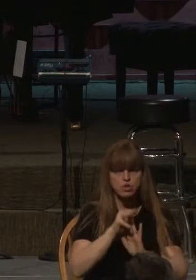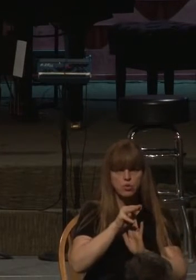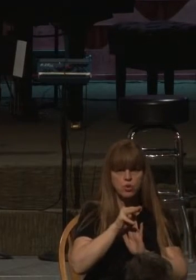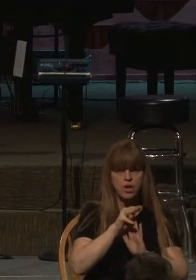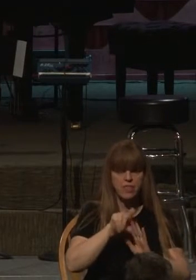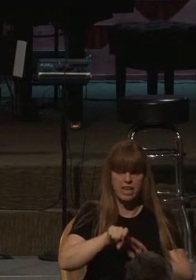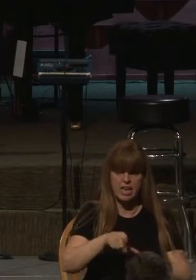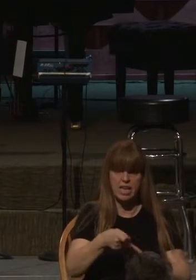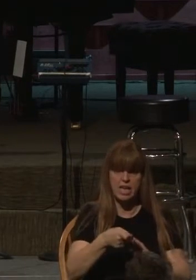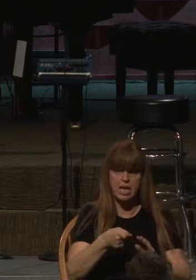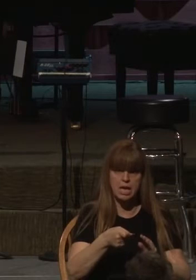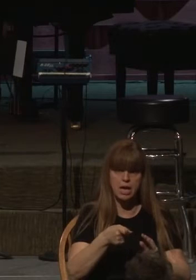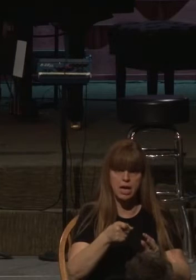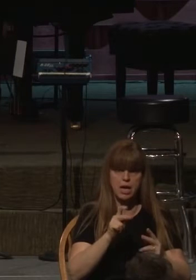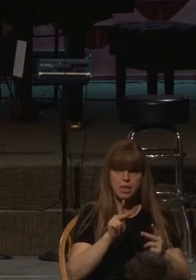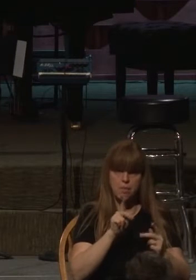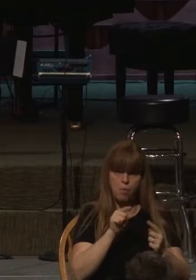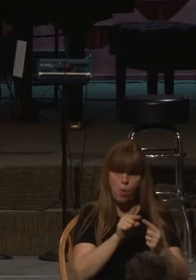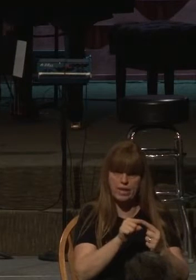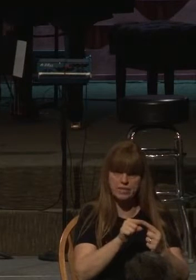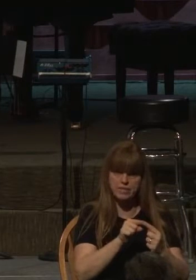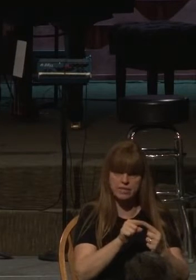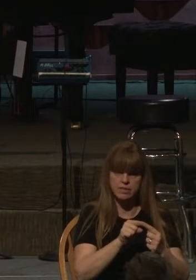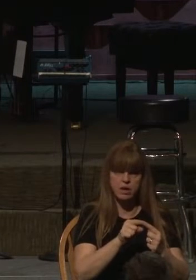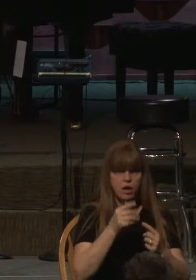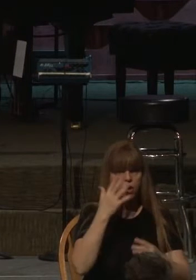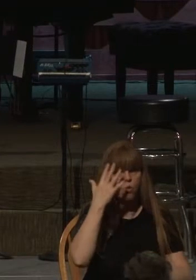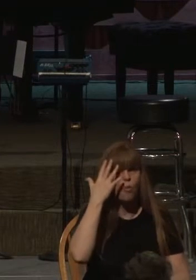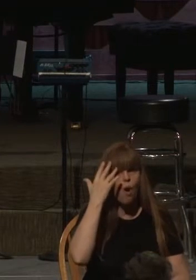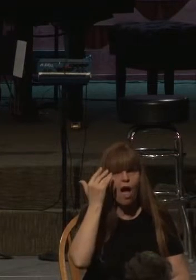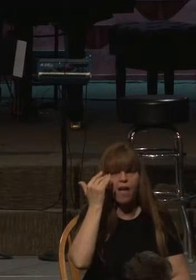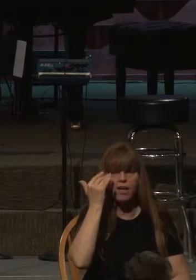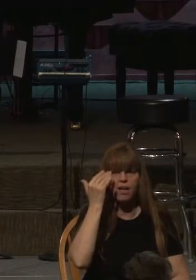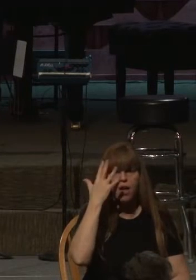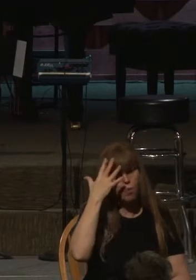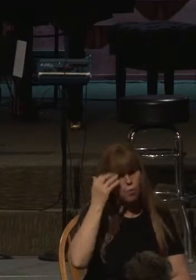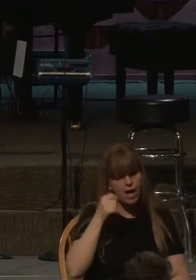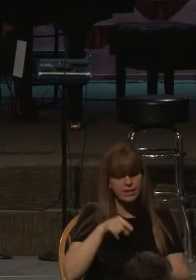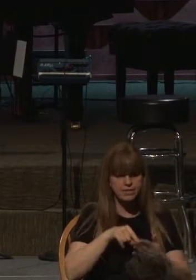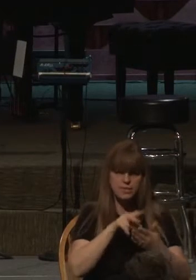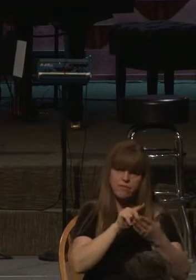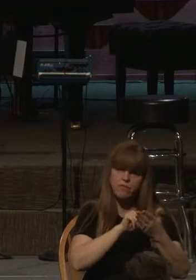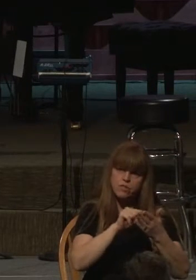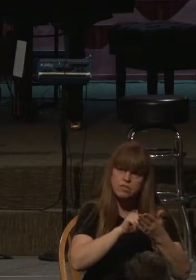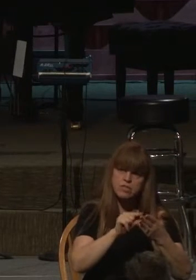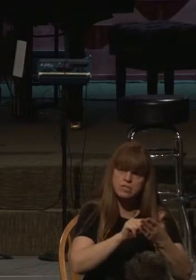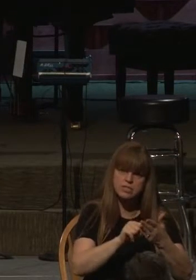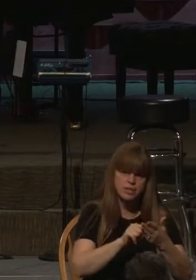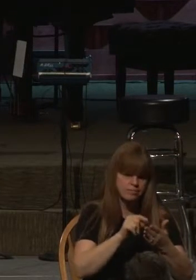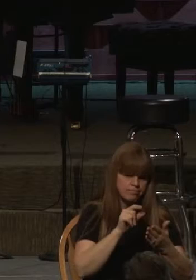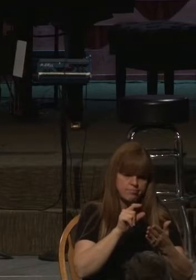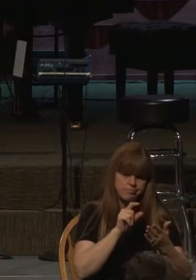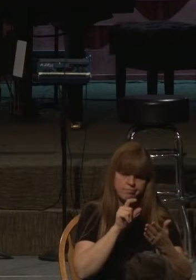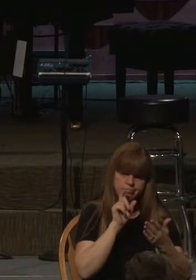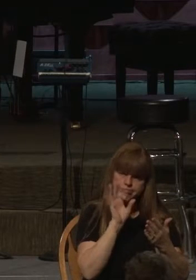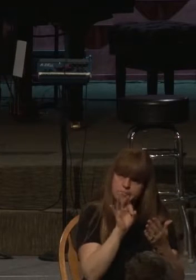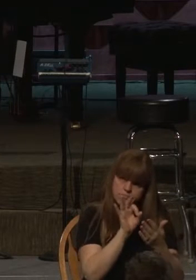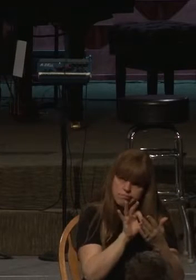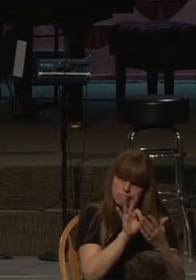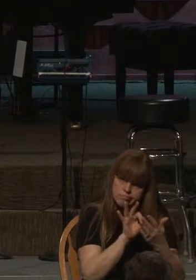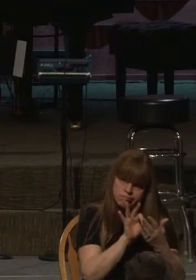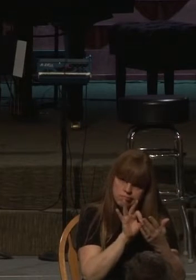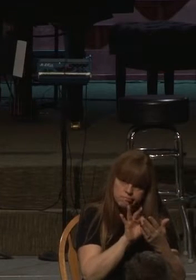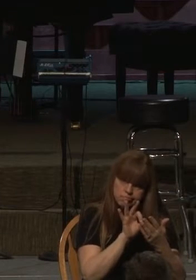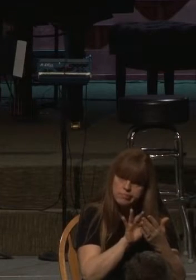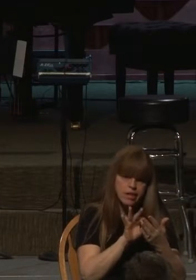point. Don't miss it. Why is that? Why does this passage hammer on those to such a